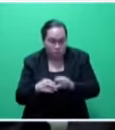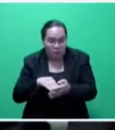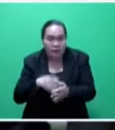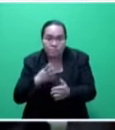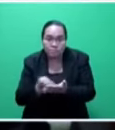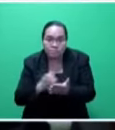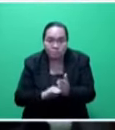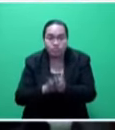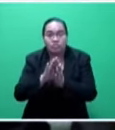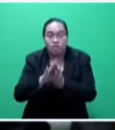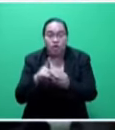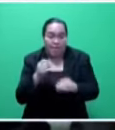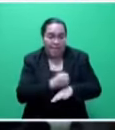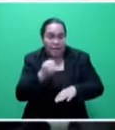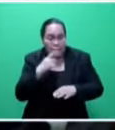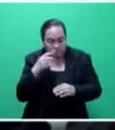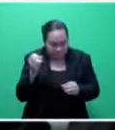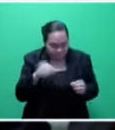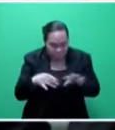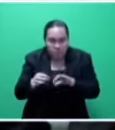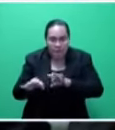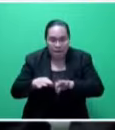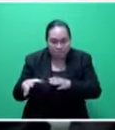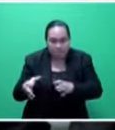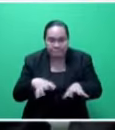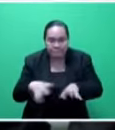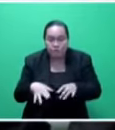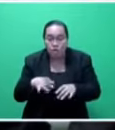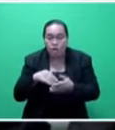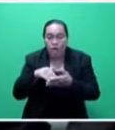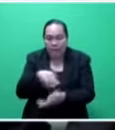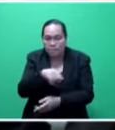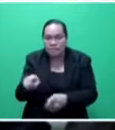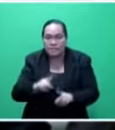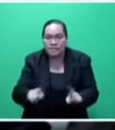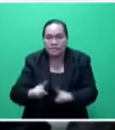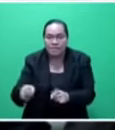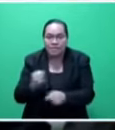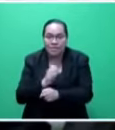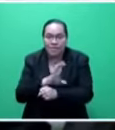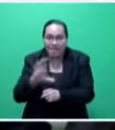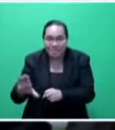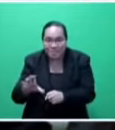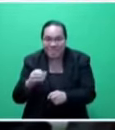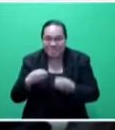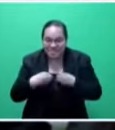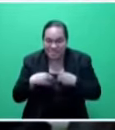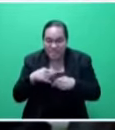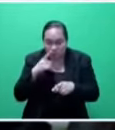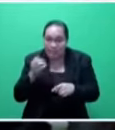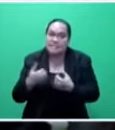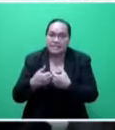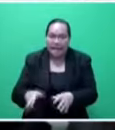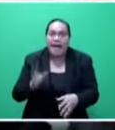that government will put in place, that these enterprises will be able to pick themselves up again, start running again, start expanding, start employing